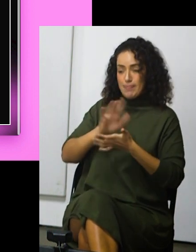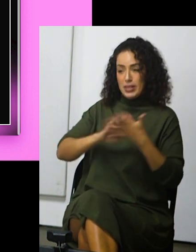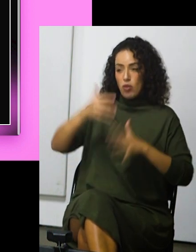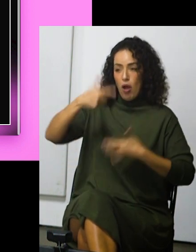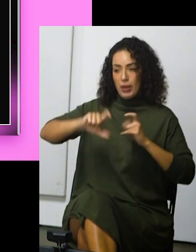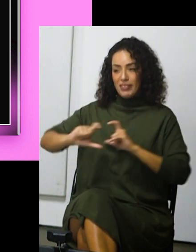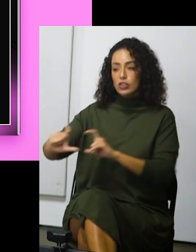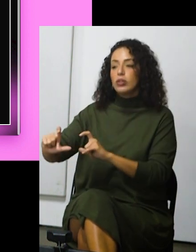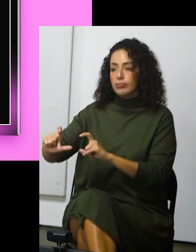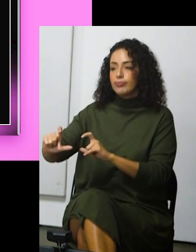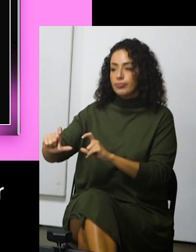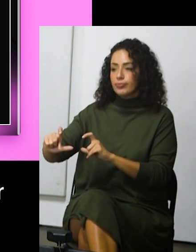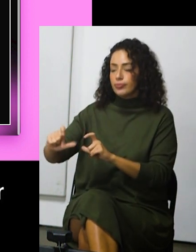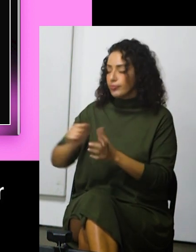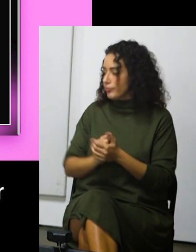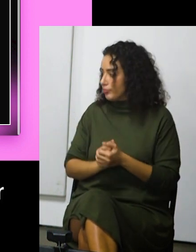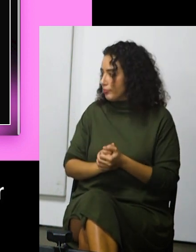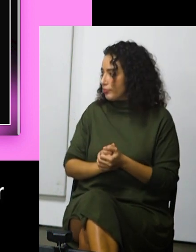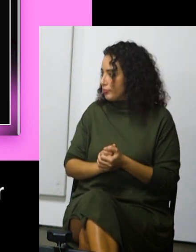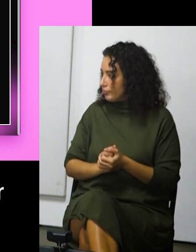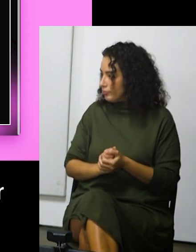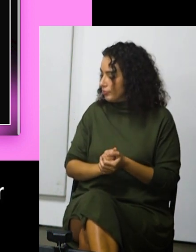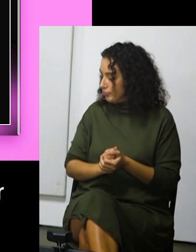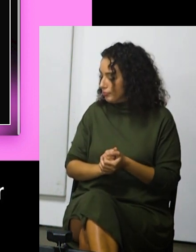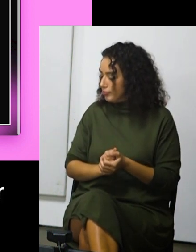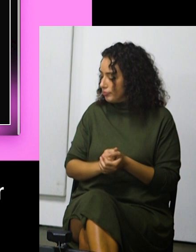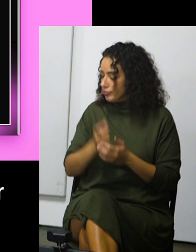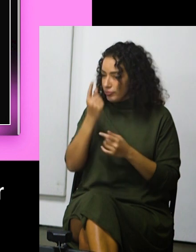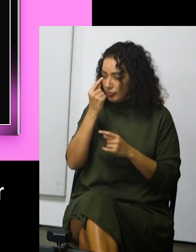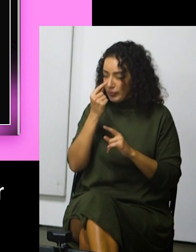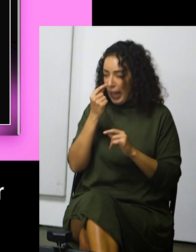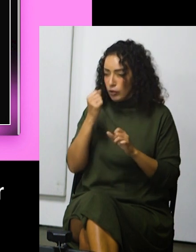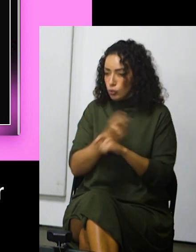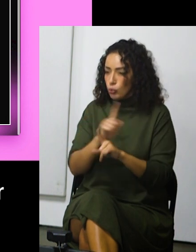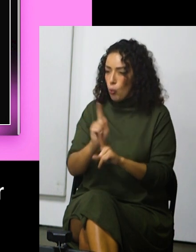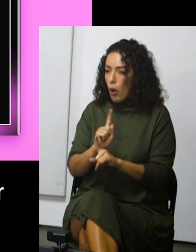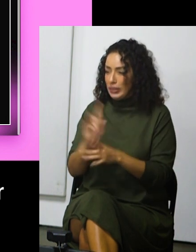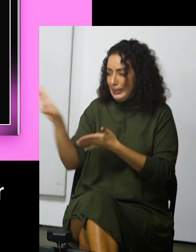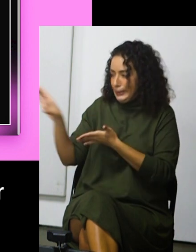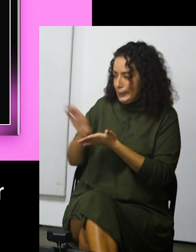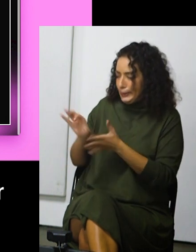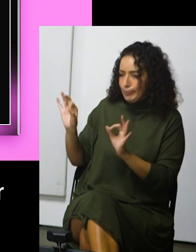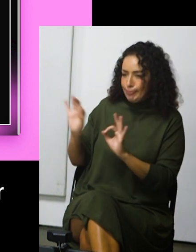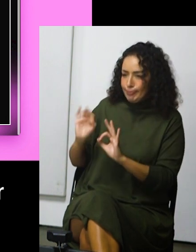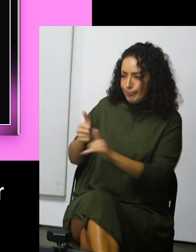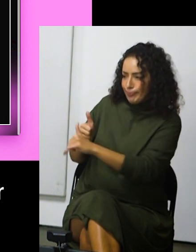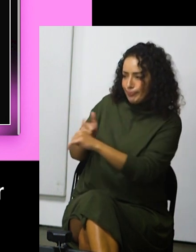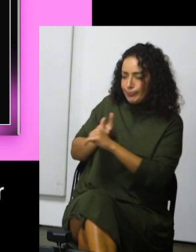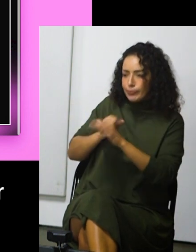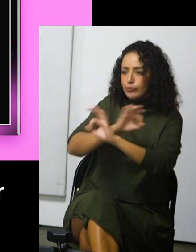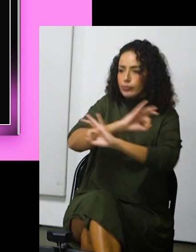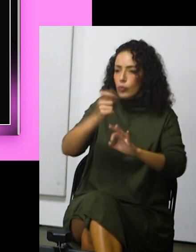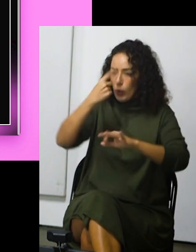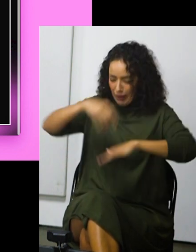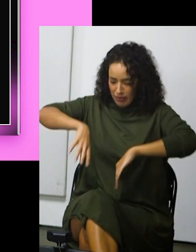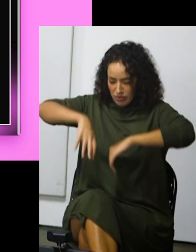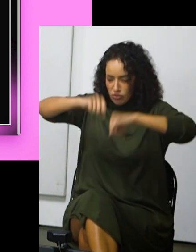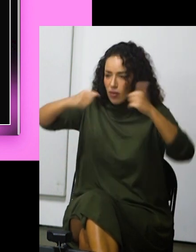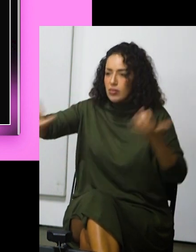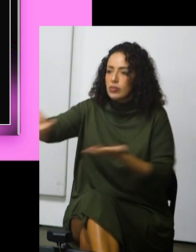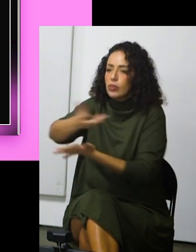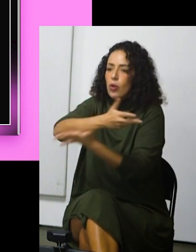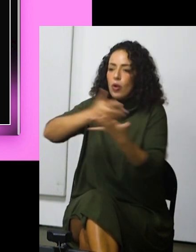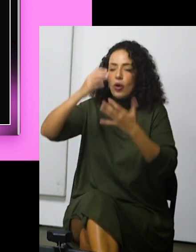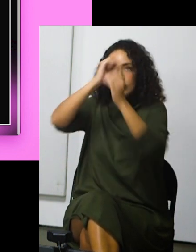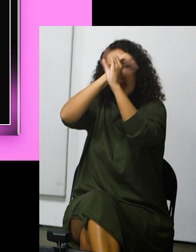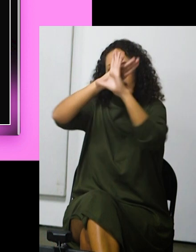continue. What we can do, even with no financial support or institutional backing, is enter these discussions with joy for the